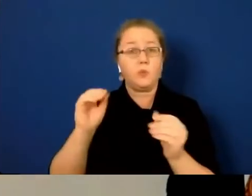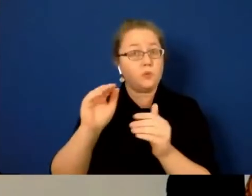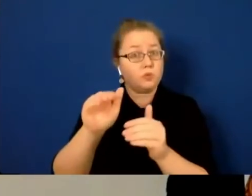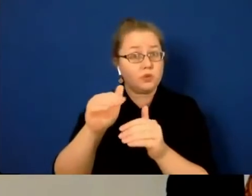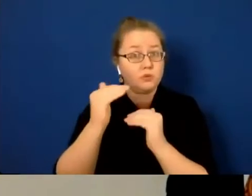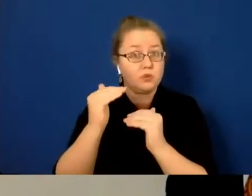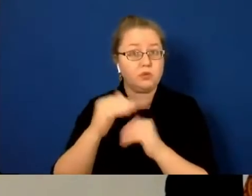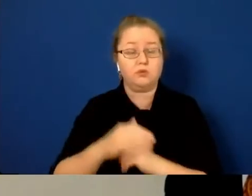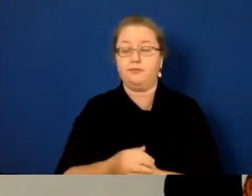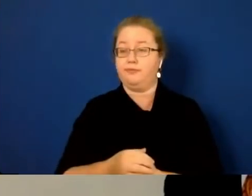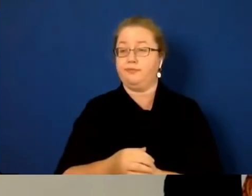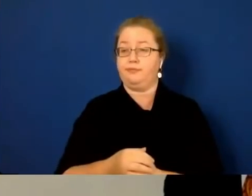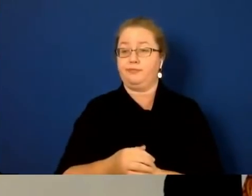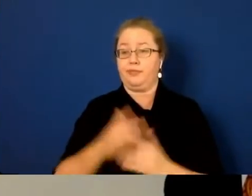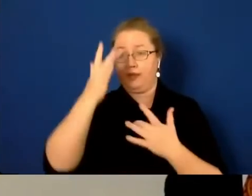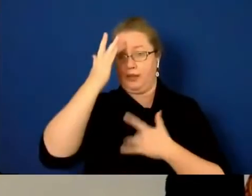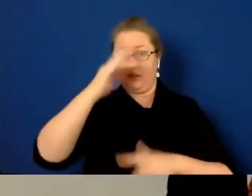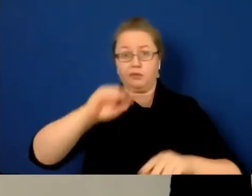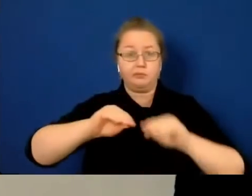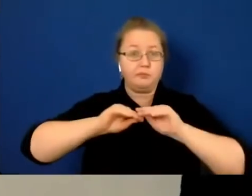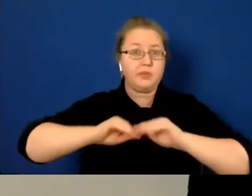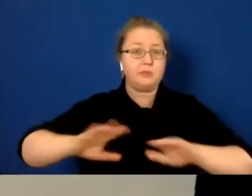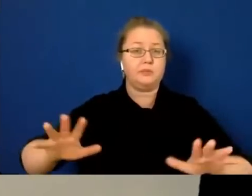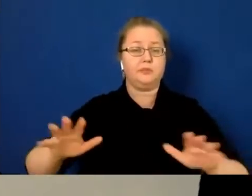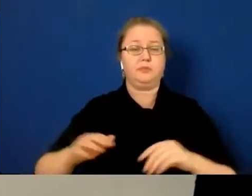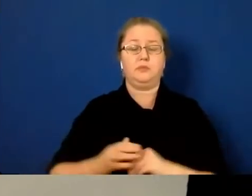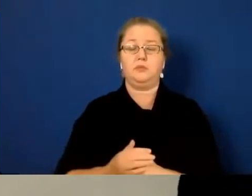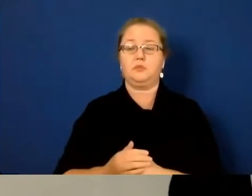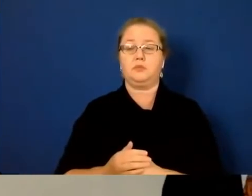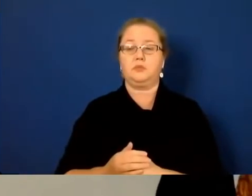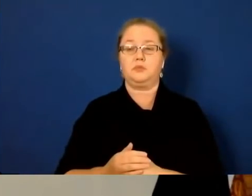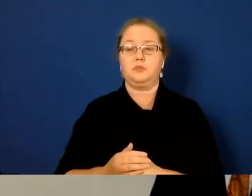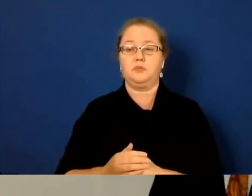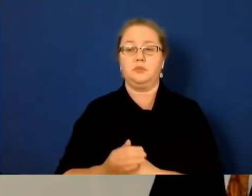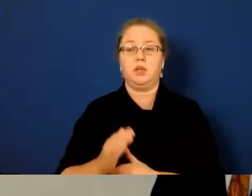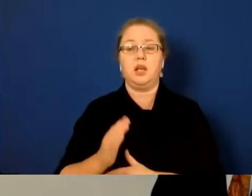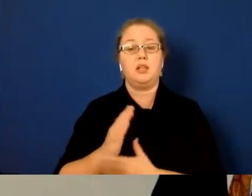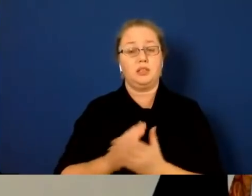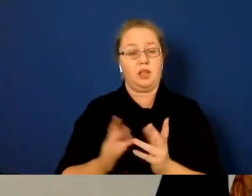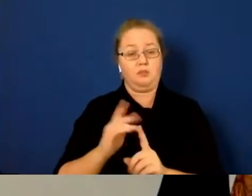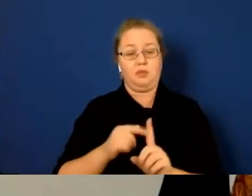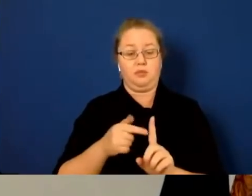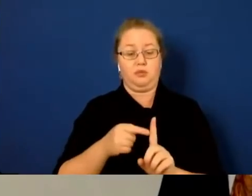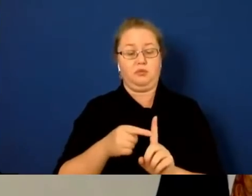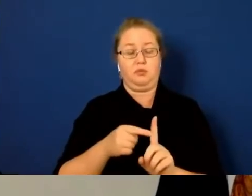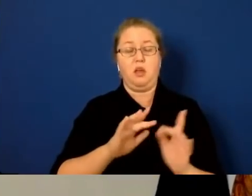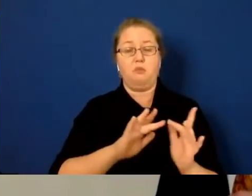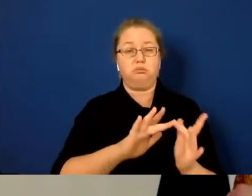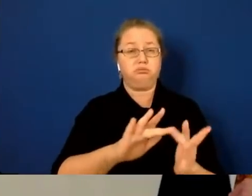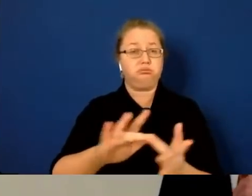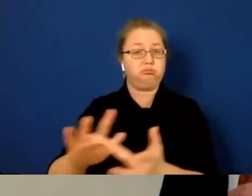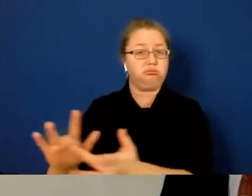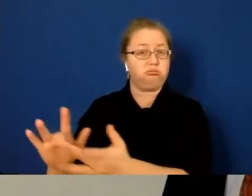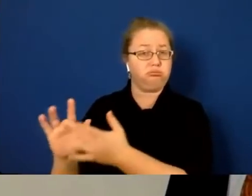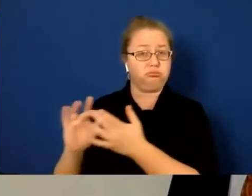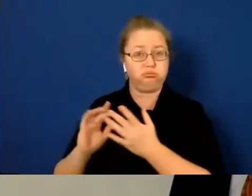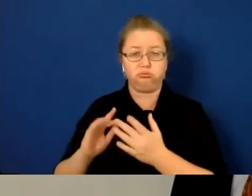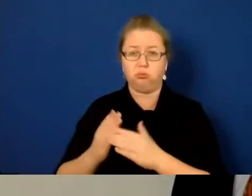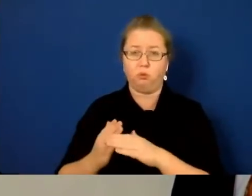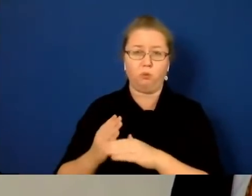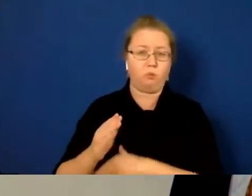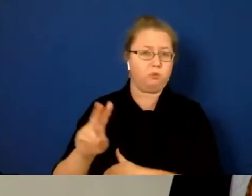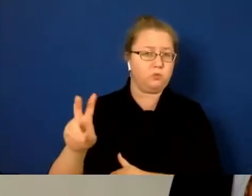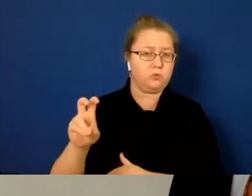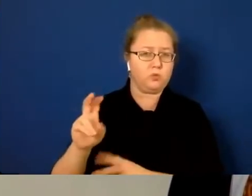liked if we could forecast that we actually our curve went down and we had less people. it is a reflection of some of